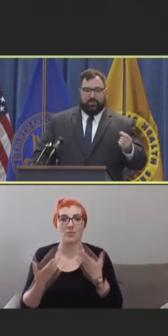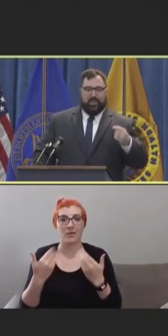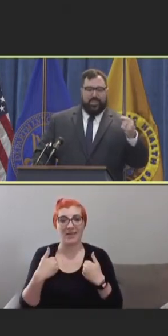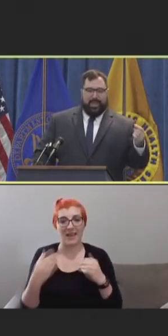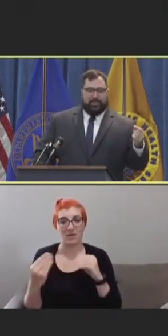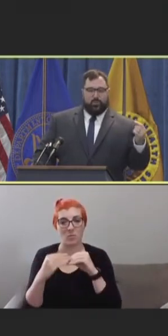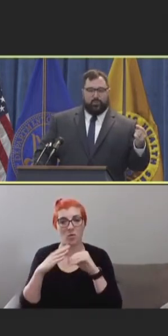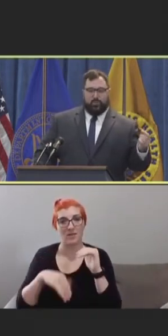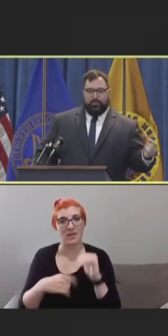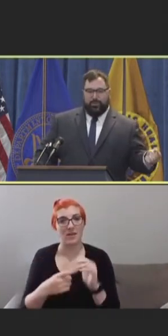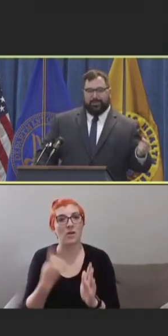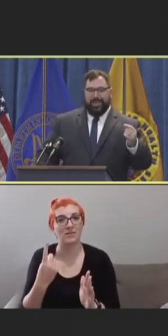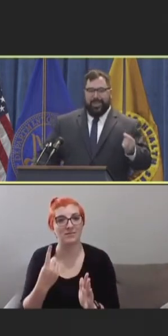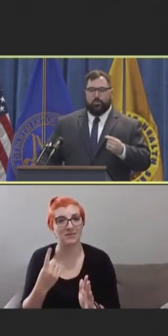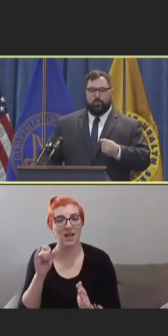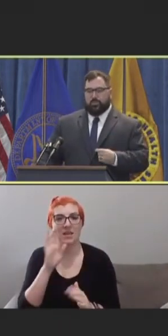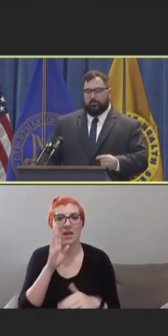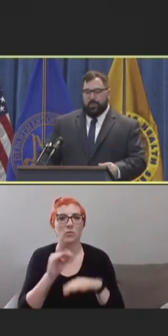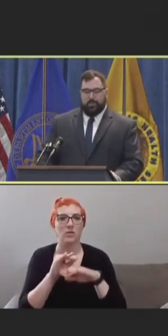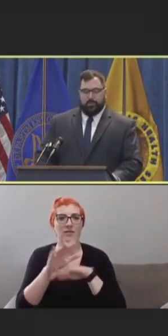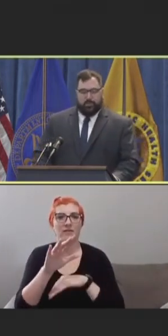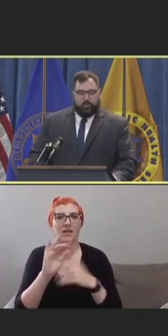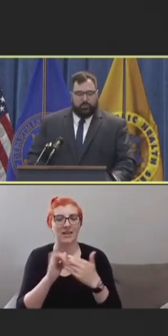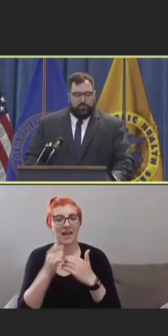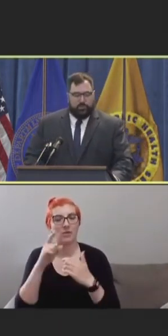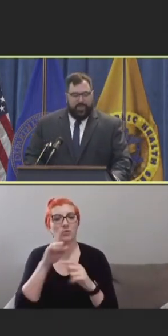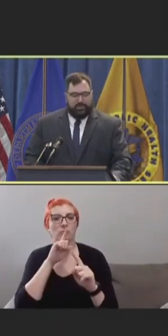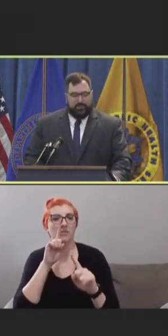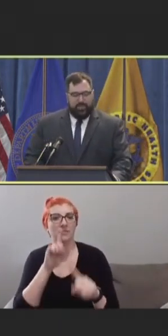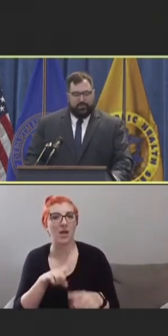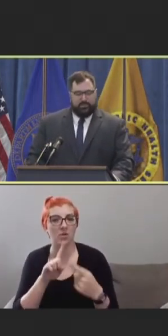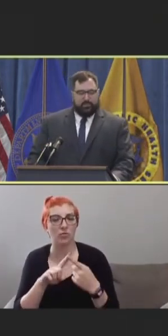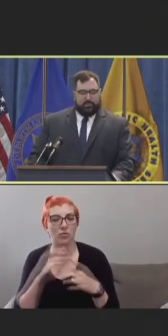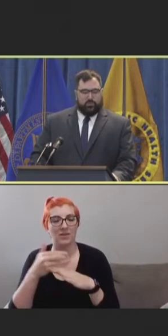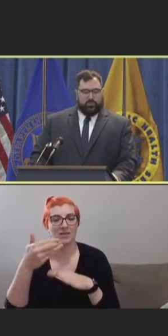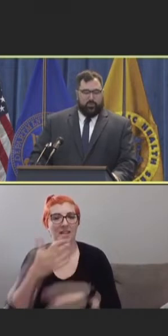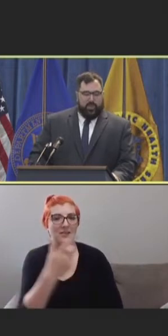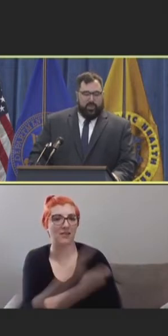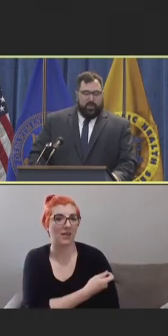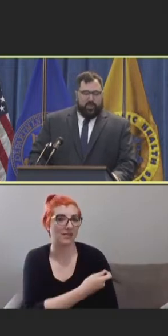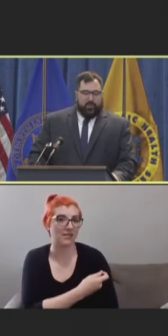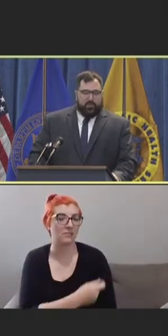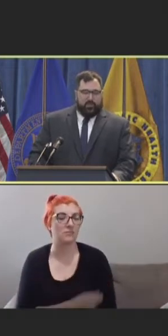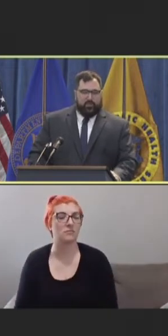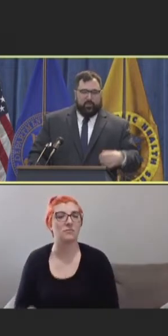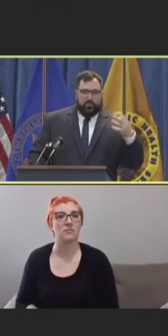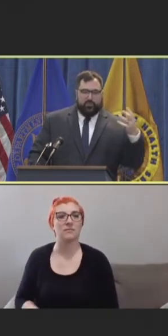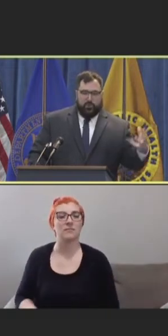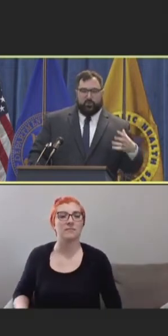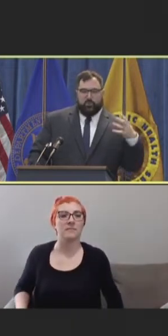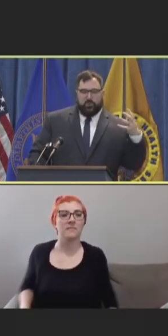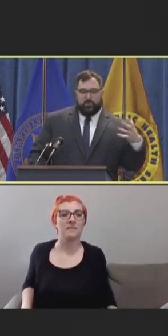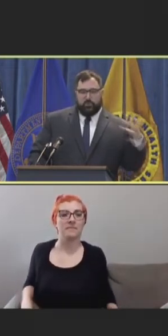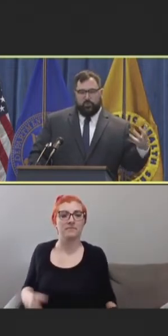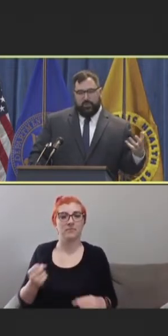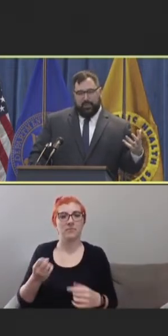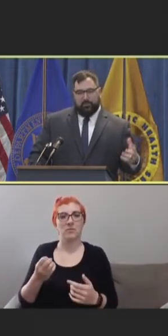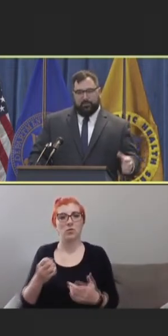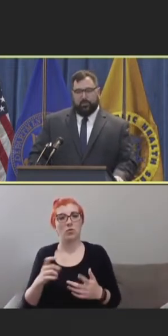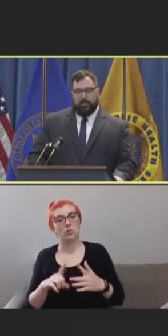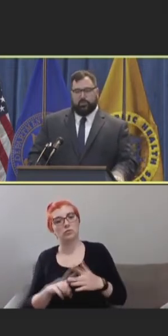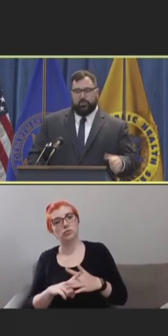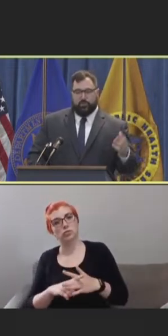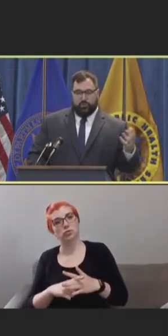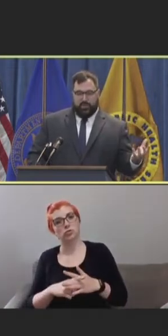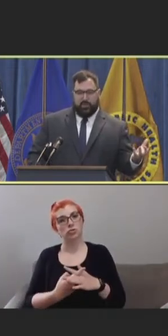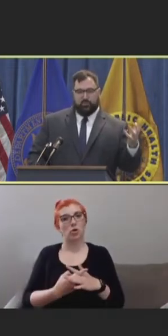once. And that's going to affect how you respond to your next vaccine. And so starting to get to that,